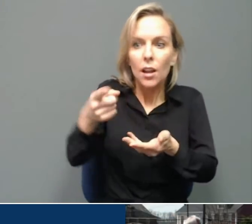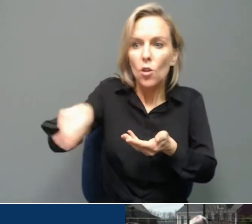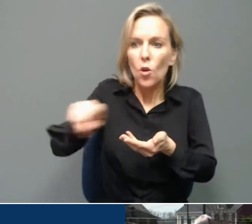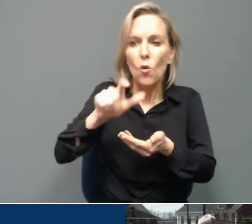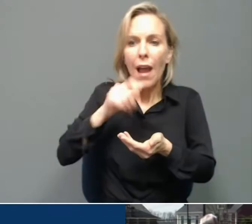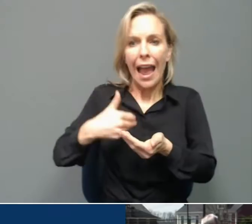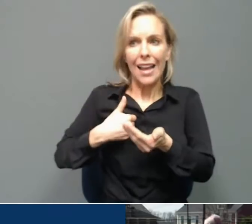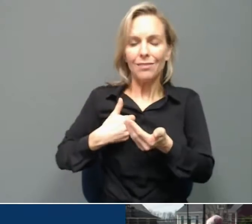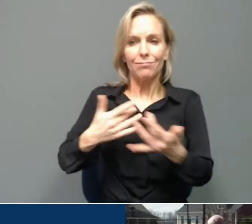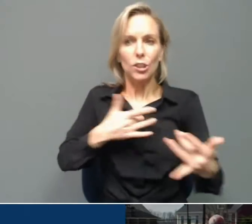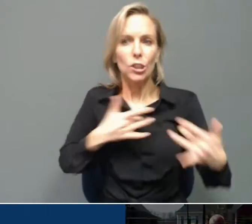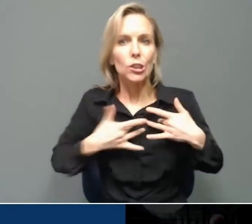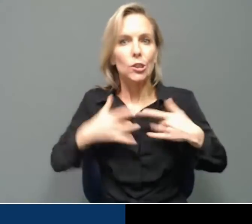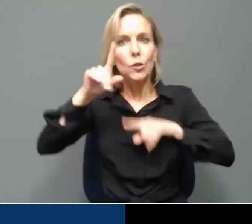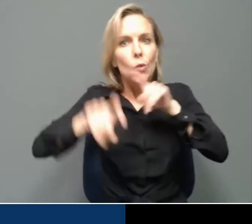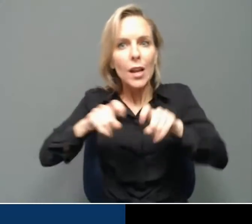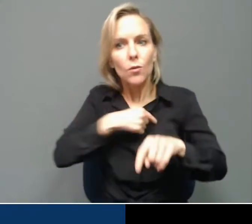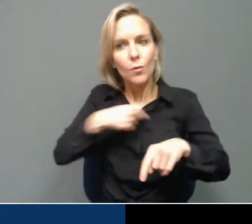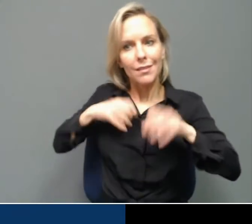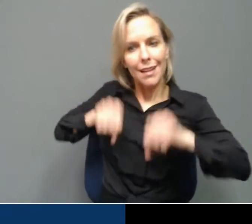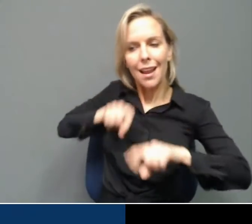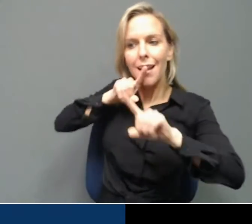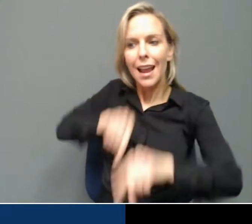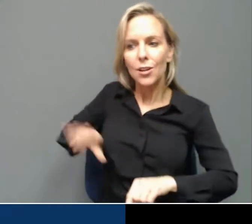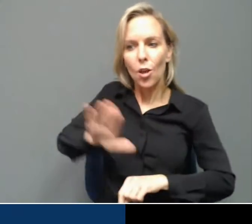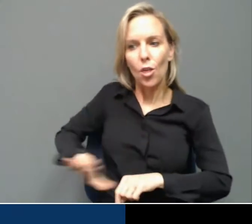along and keep us all safe.